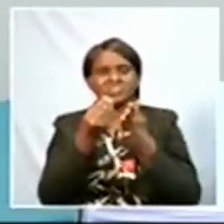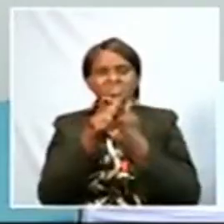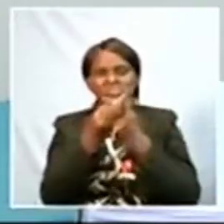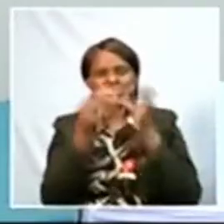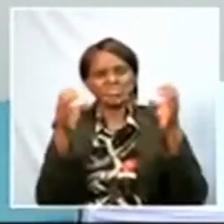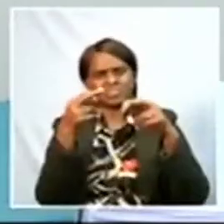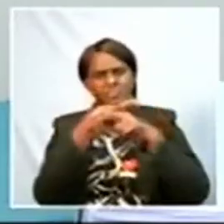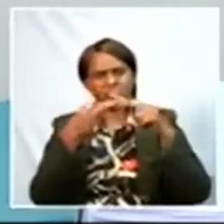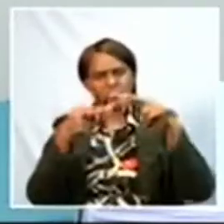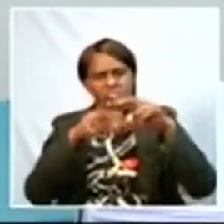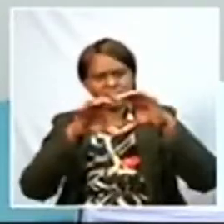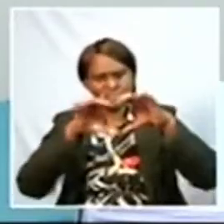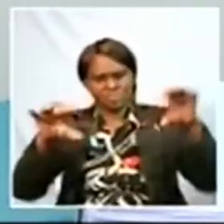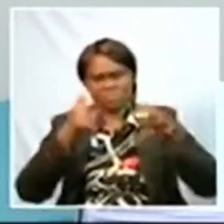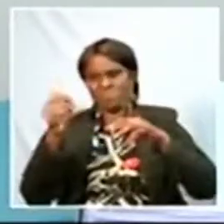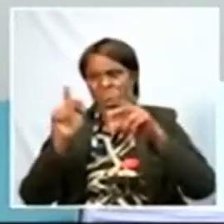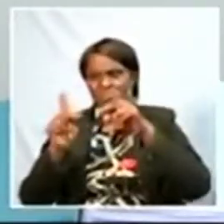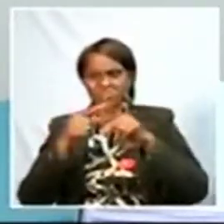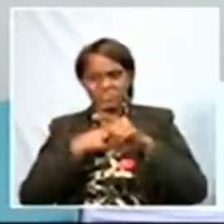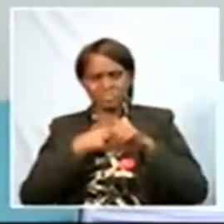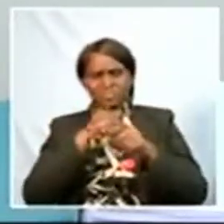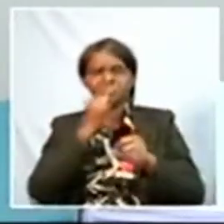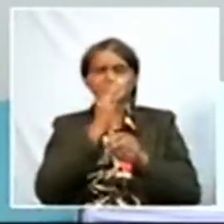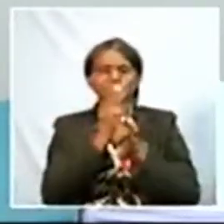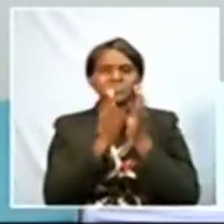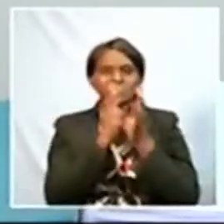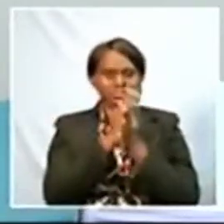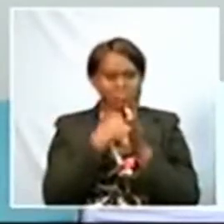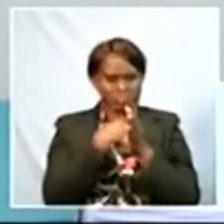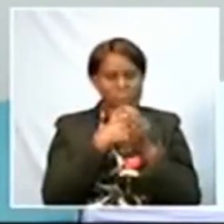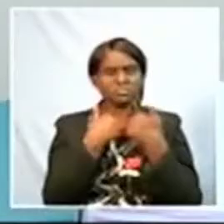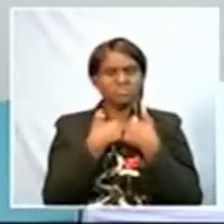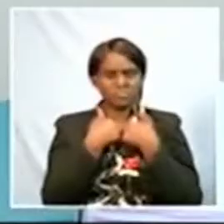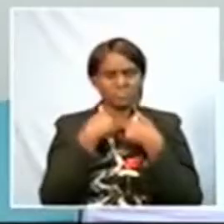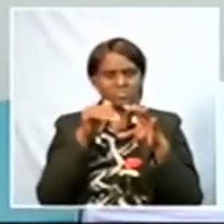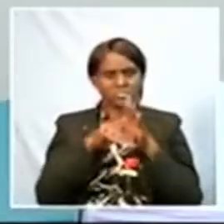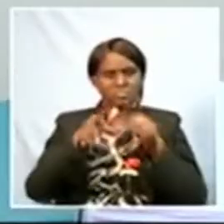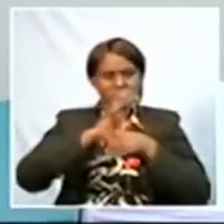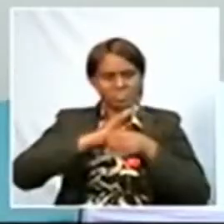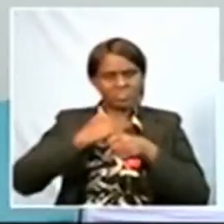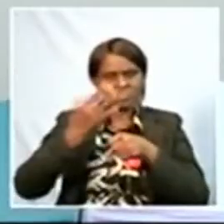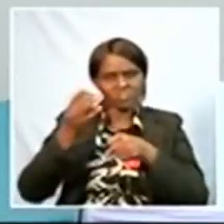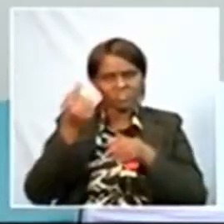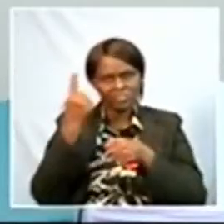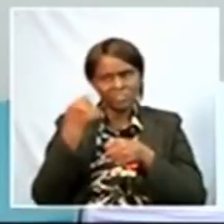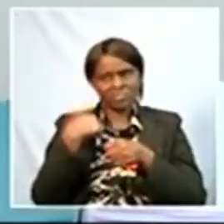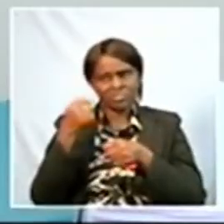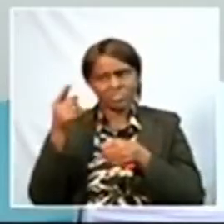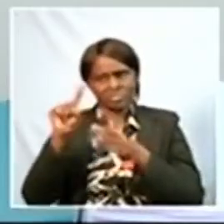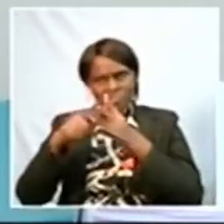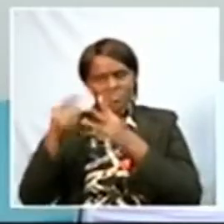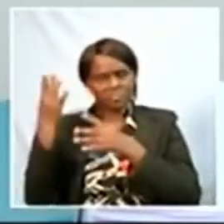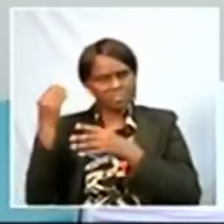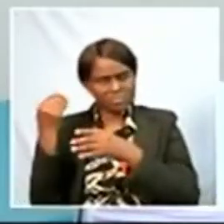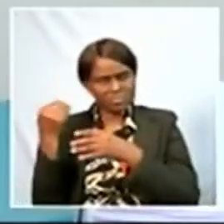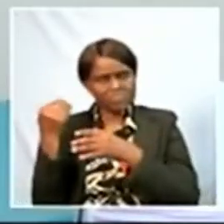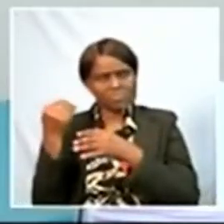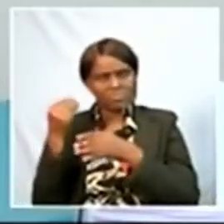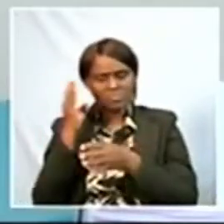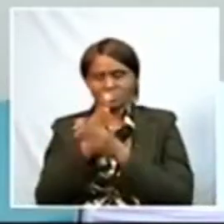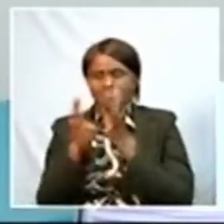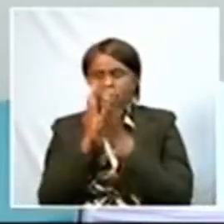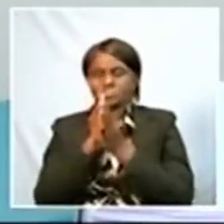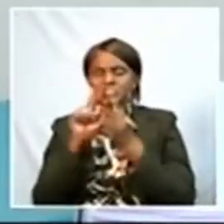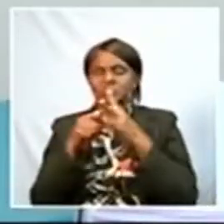classroom block where others, I'm doing classroom blocks in Siavonga. There's one that we started, the